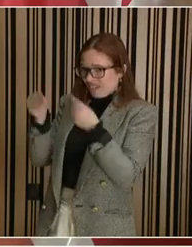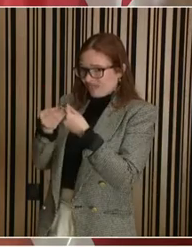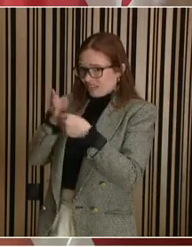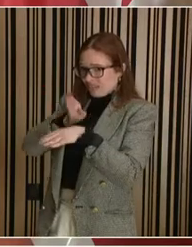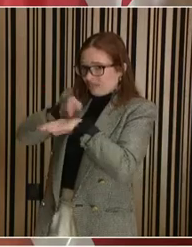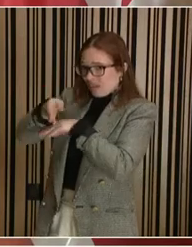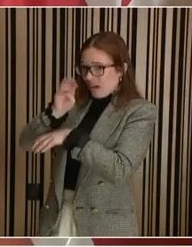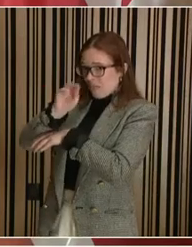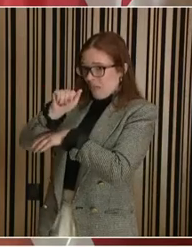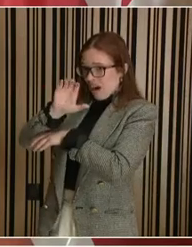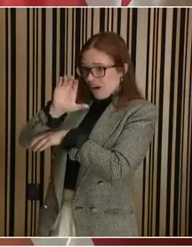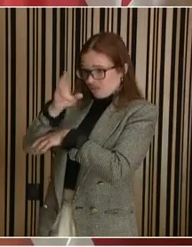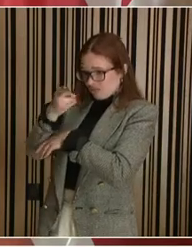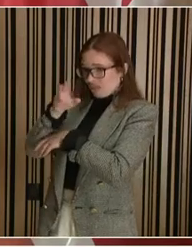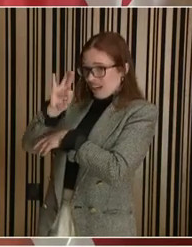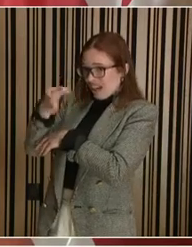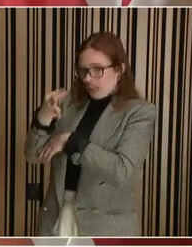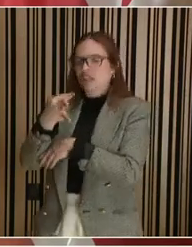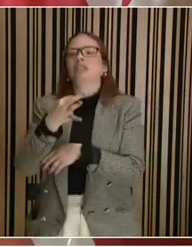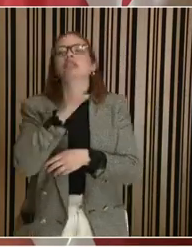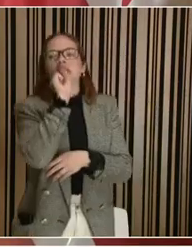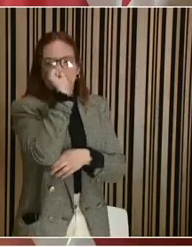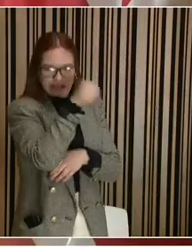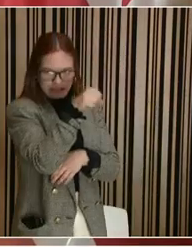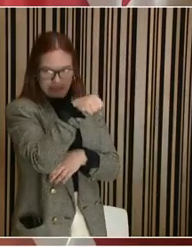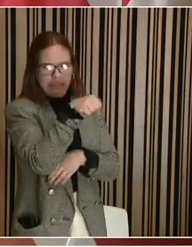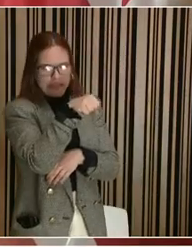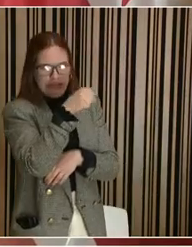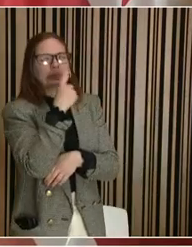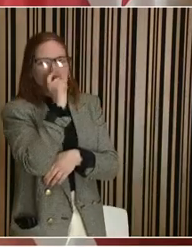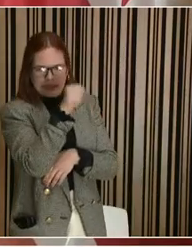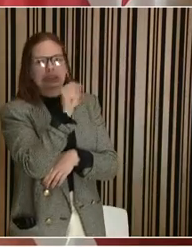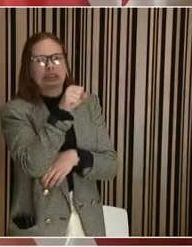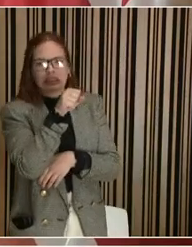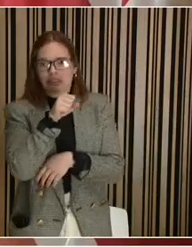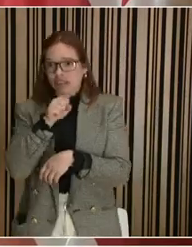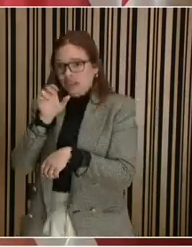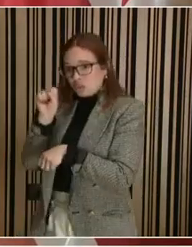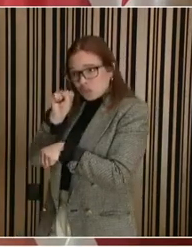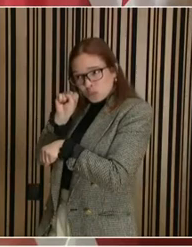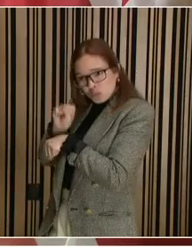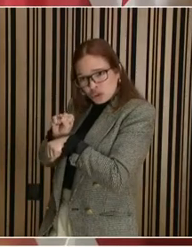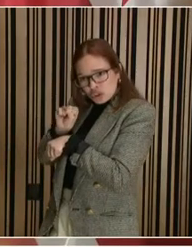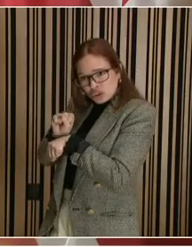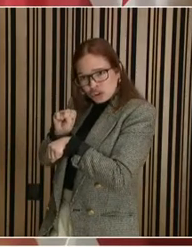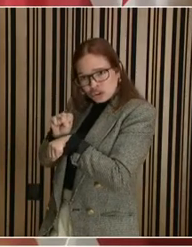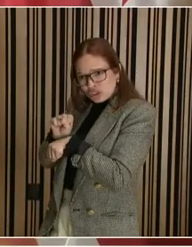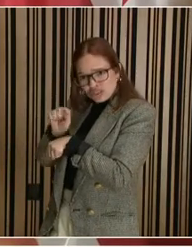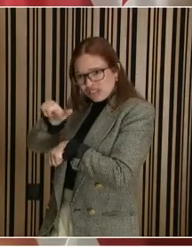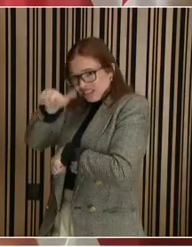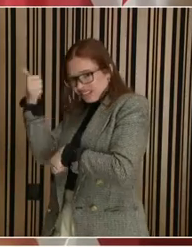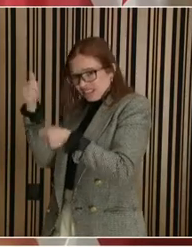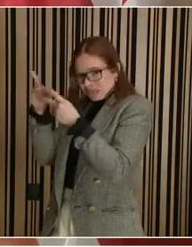I believe so. Was he still working and performing his duties otherwise during that time before his